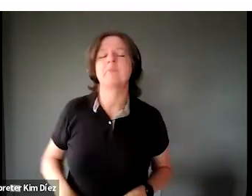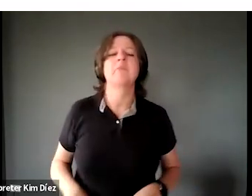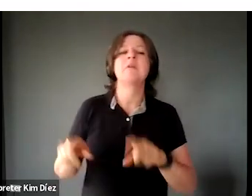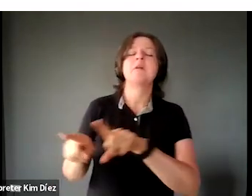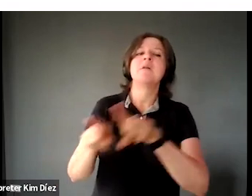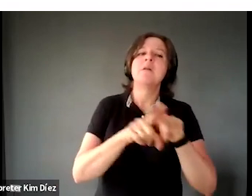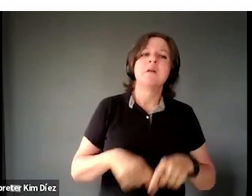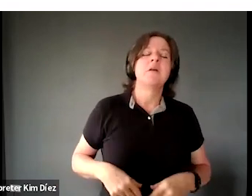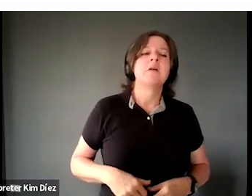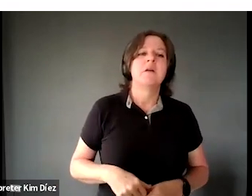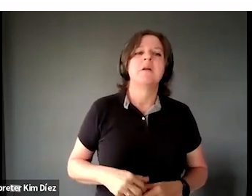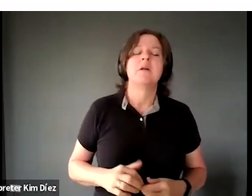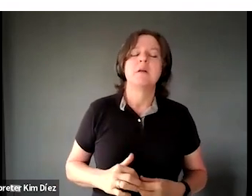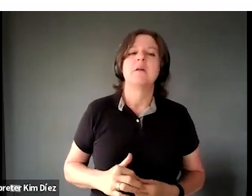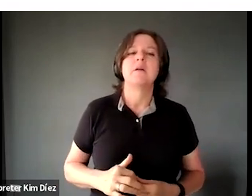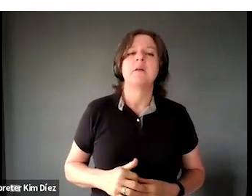plant.